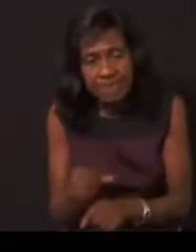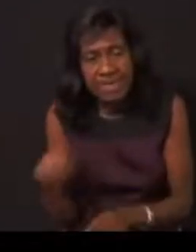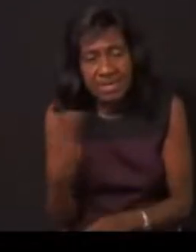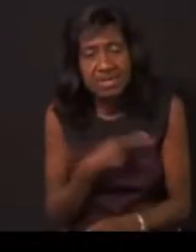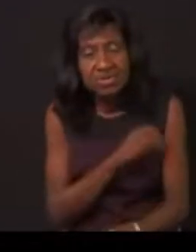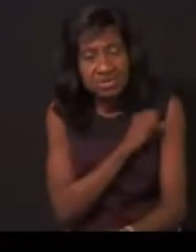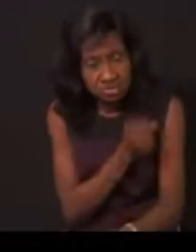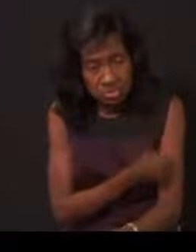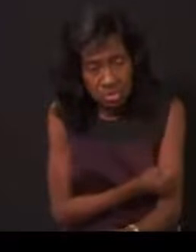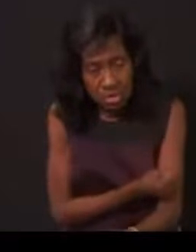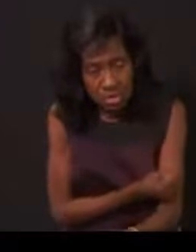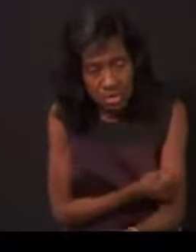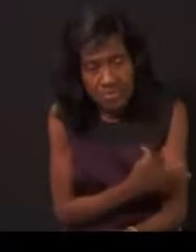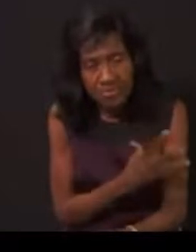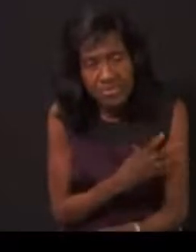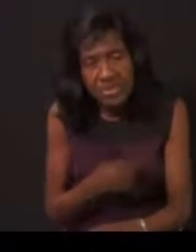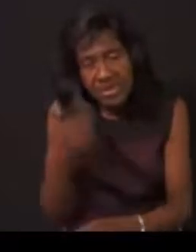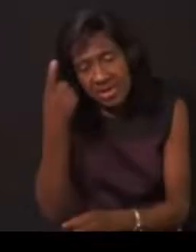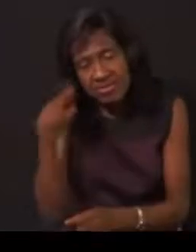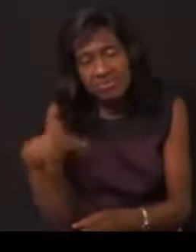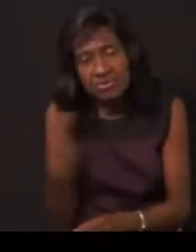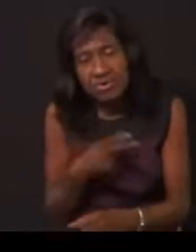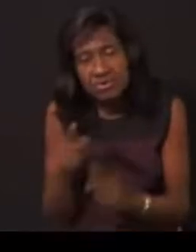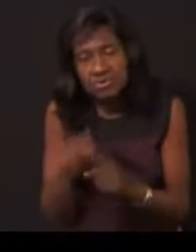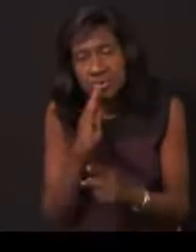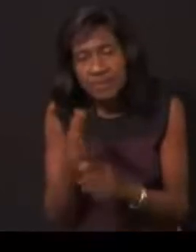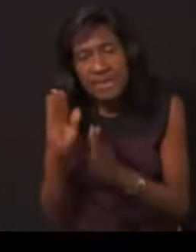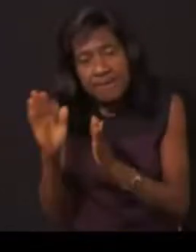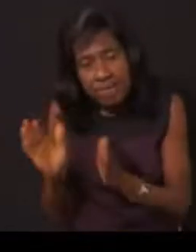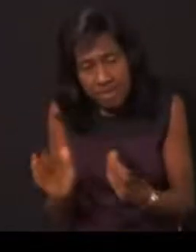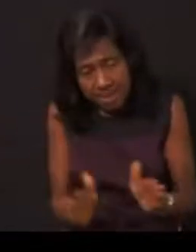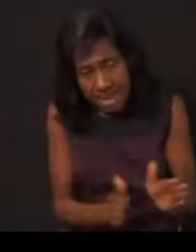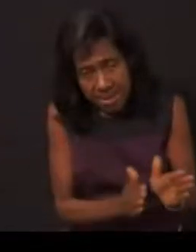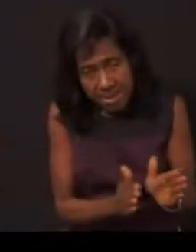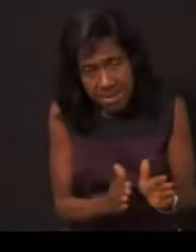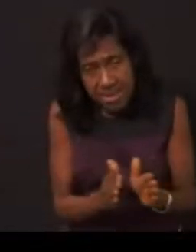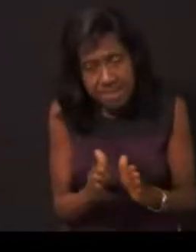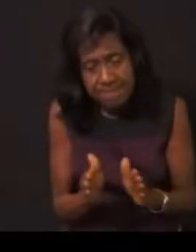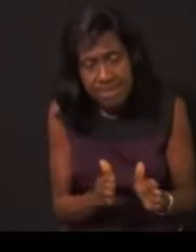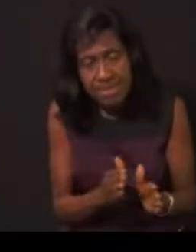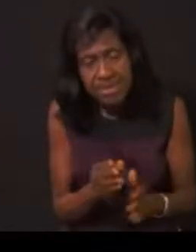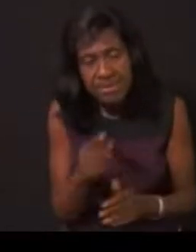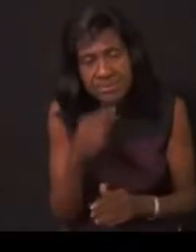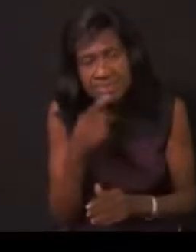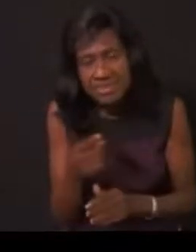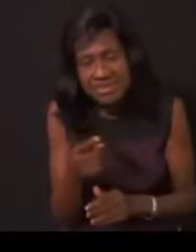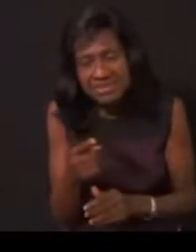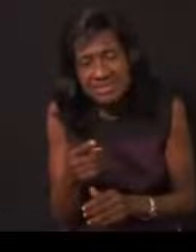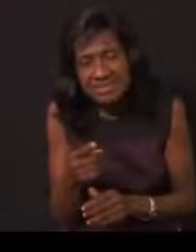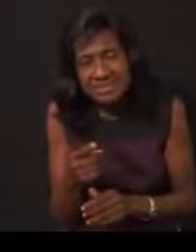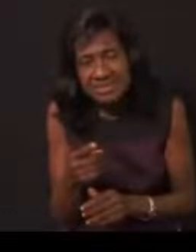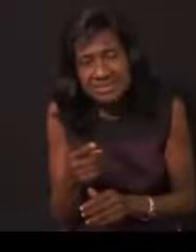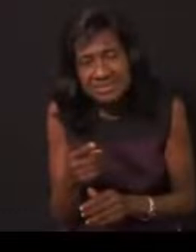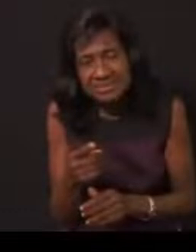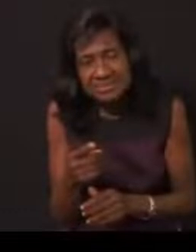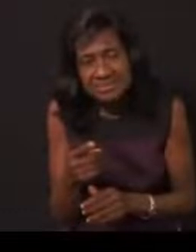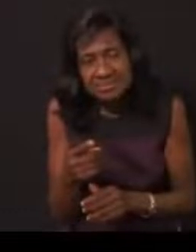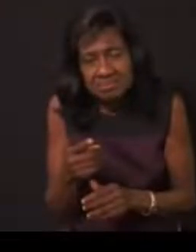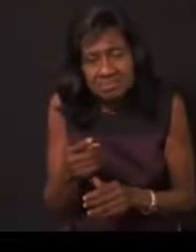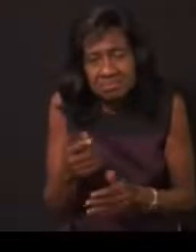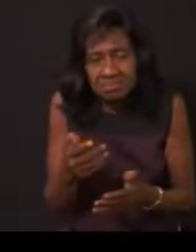and preparedness, I think we can, with some degree of confidence, say it will be